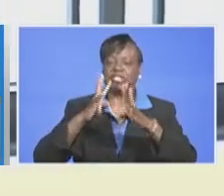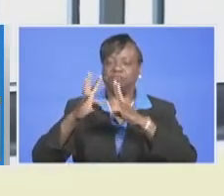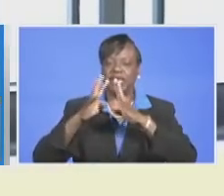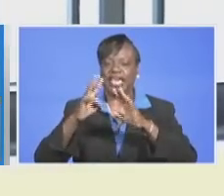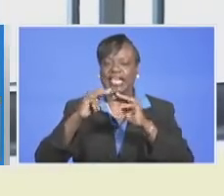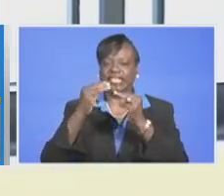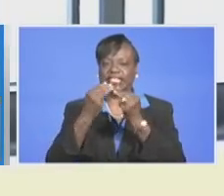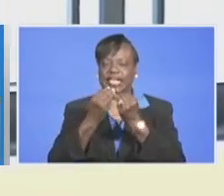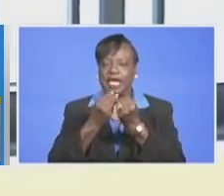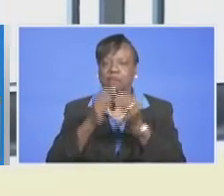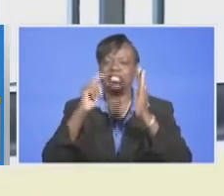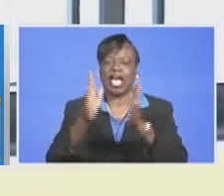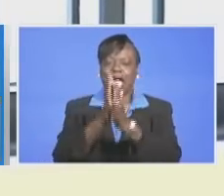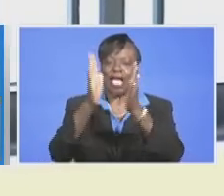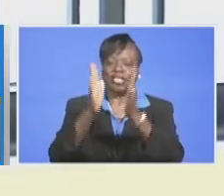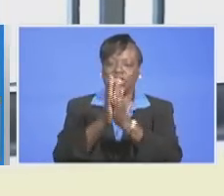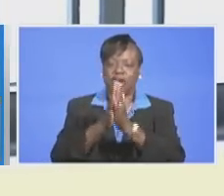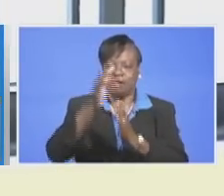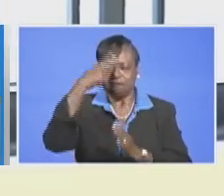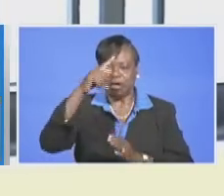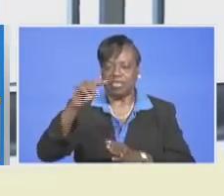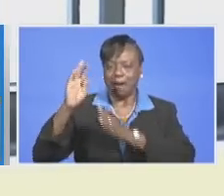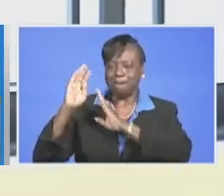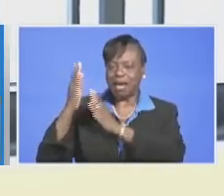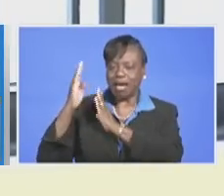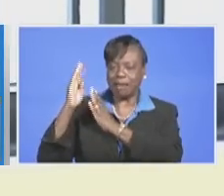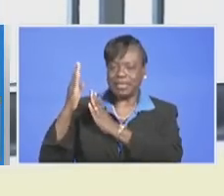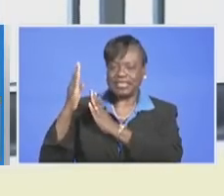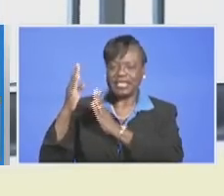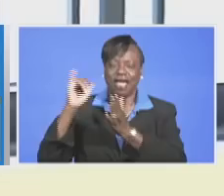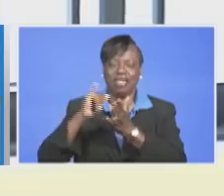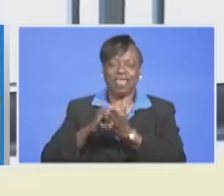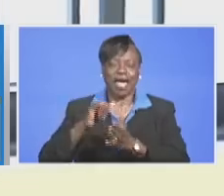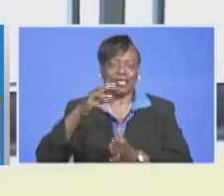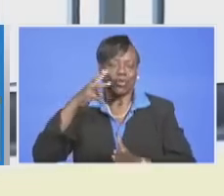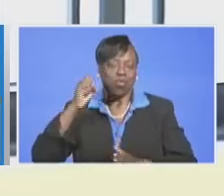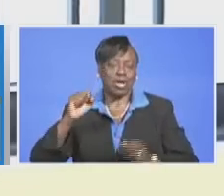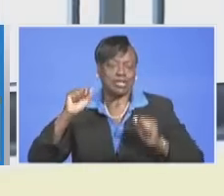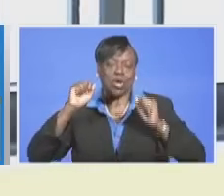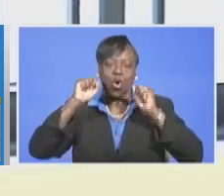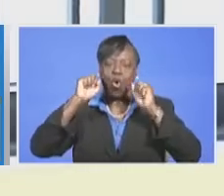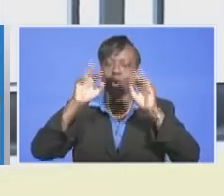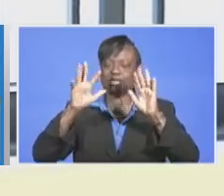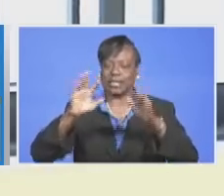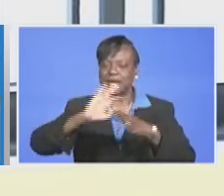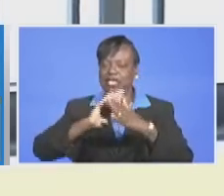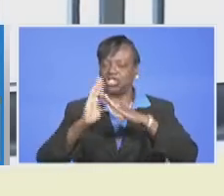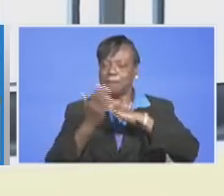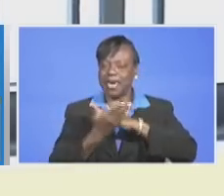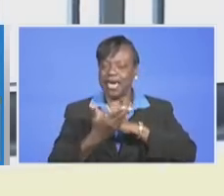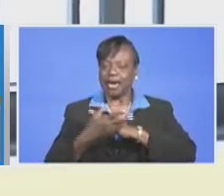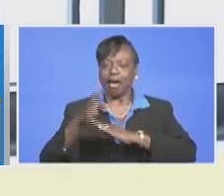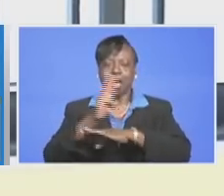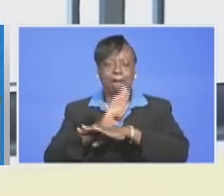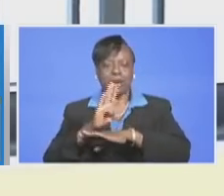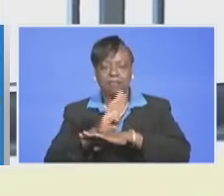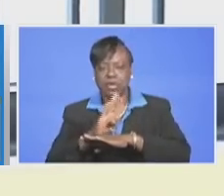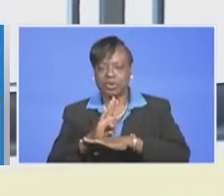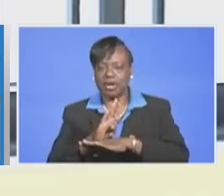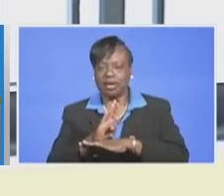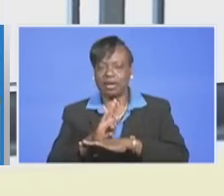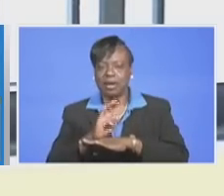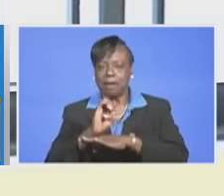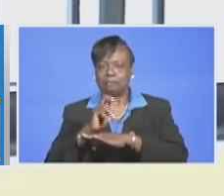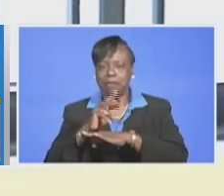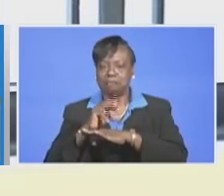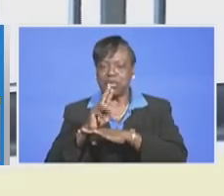for the Bahamas. That was awesome. Jamaica, Bermuda, the guy from Bermuda had a